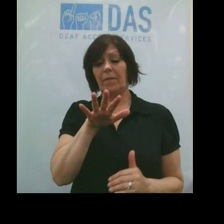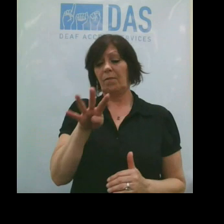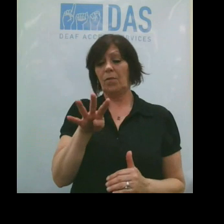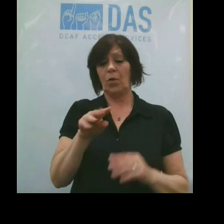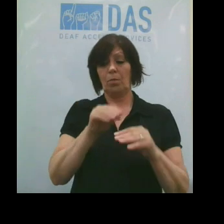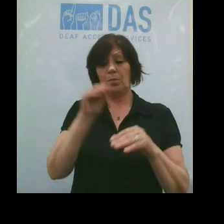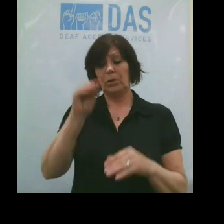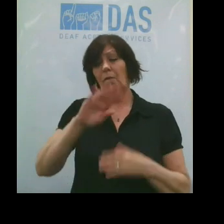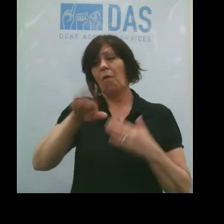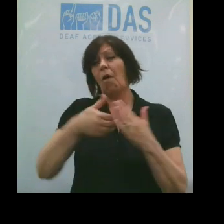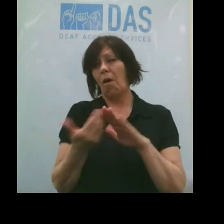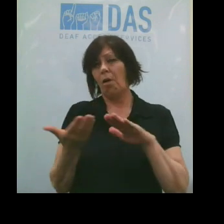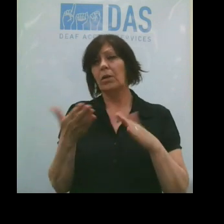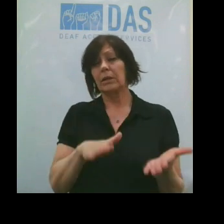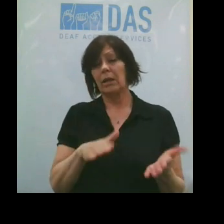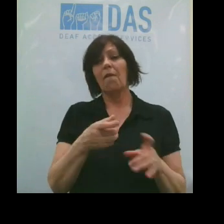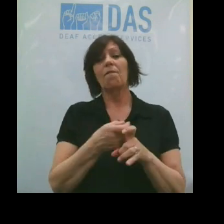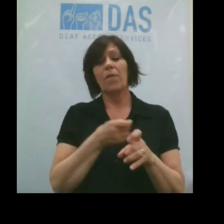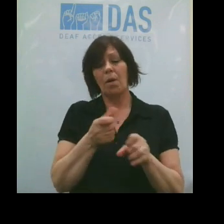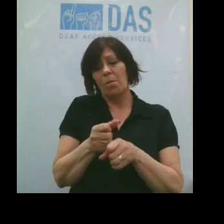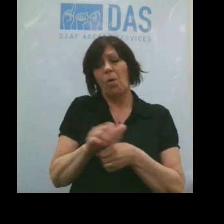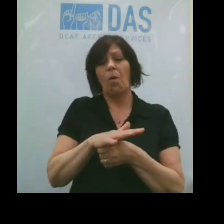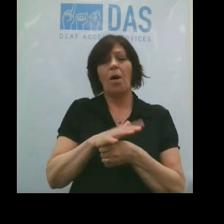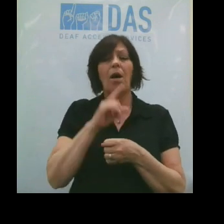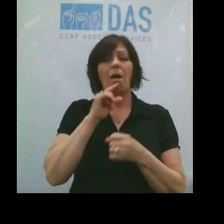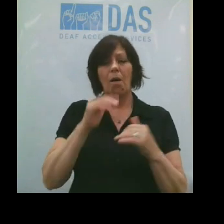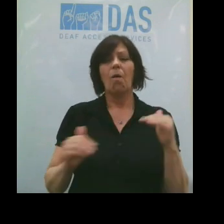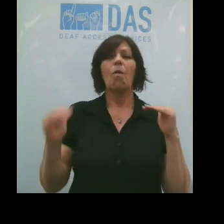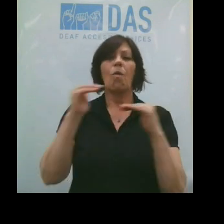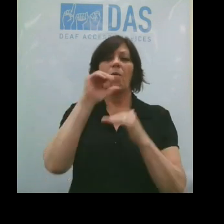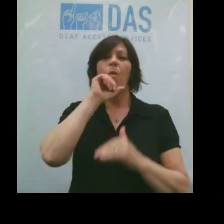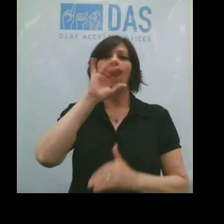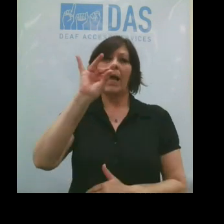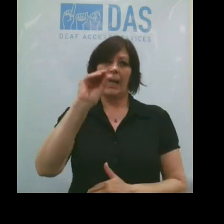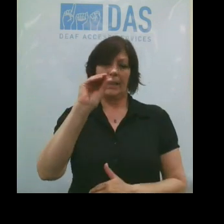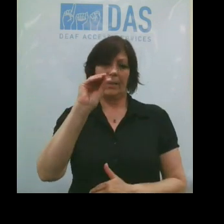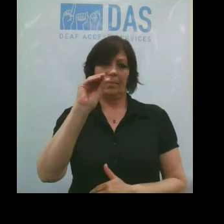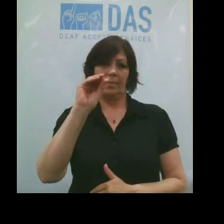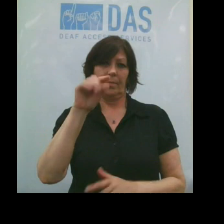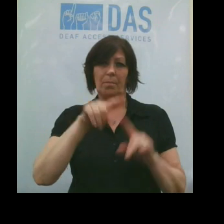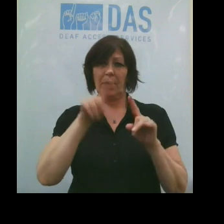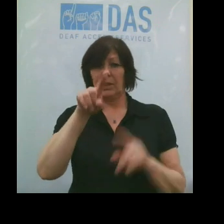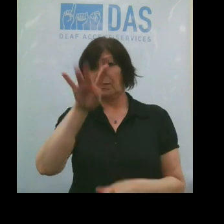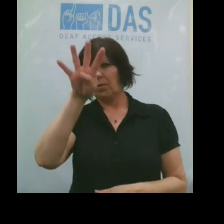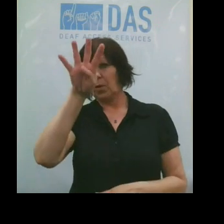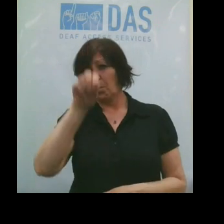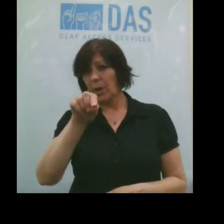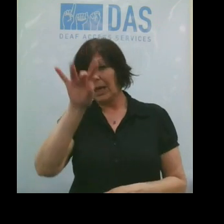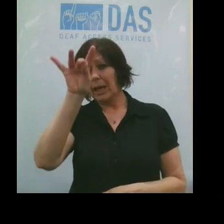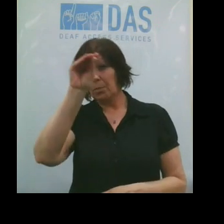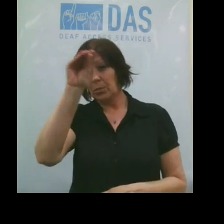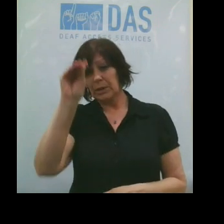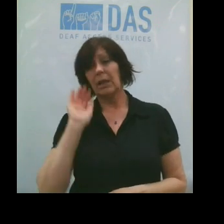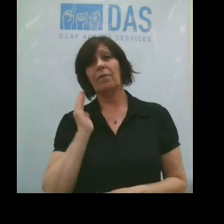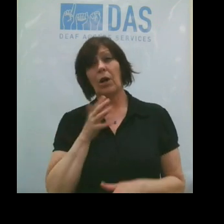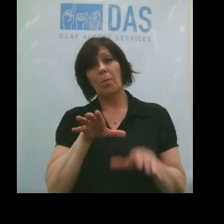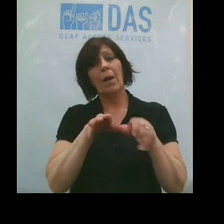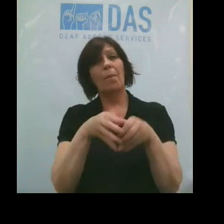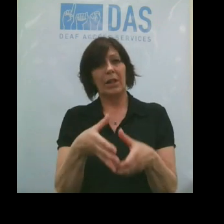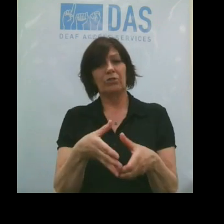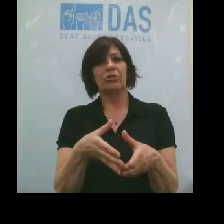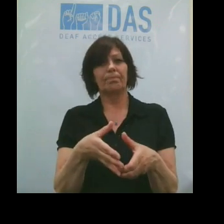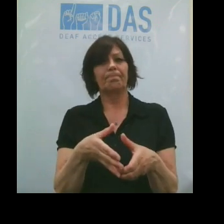all deaths that have resulted from COVID-19 are 80 and above, and they only make up 4.8% of our population. So